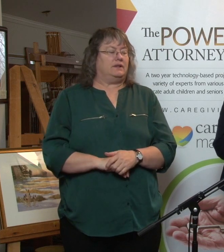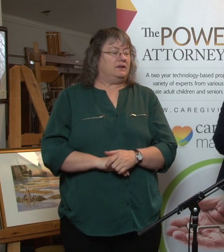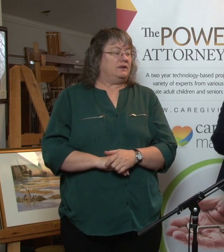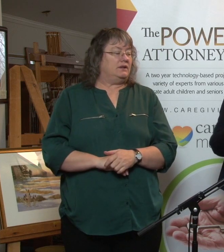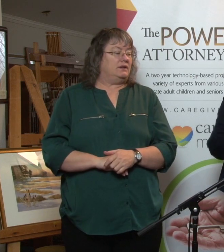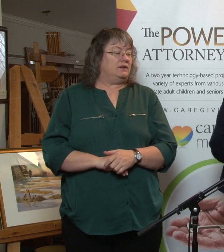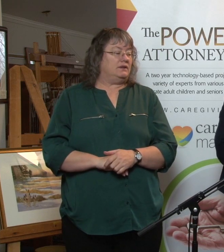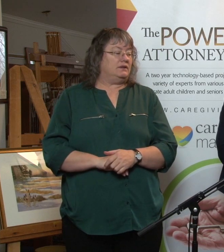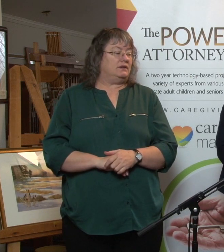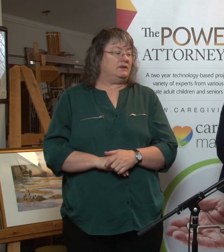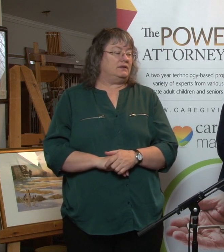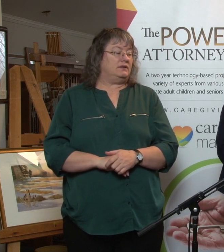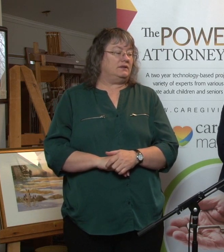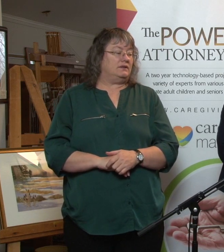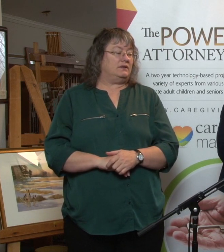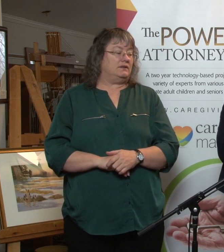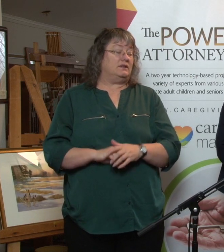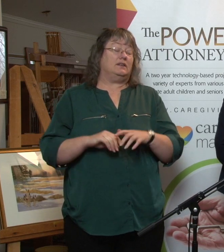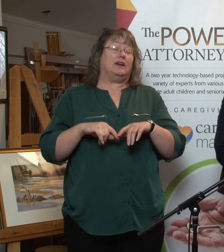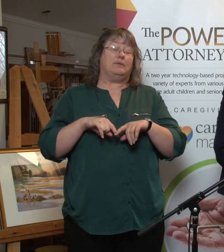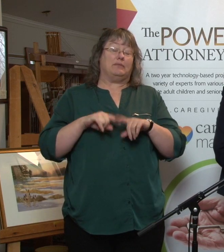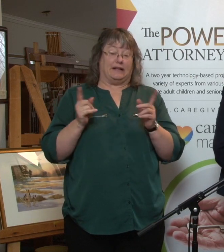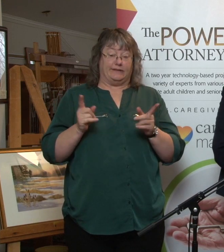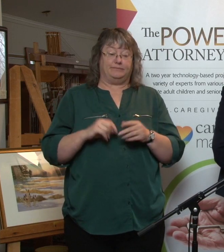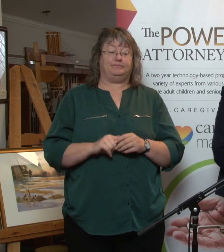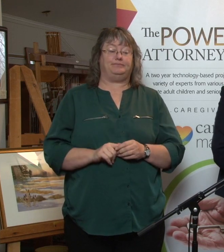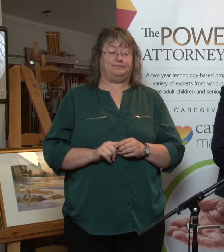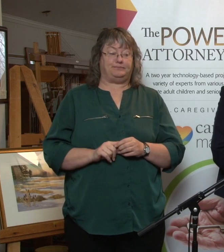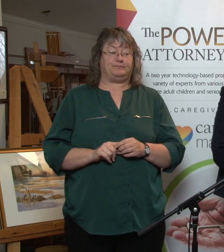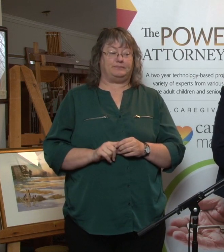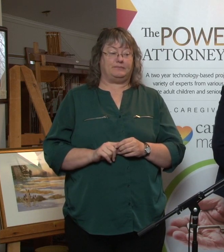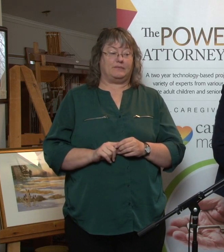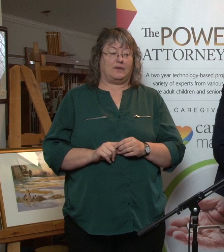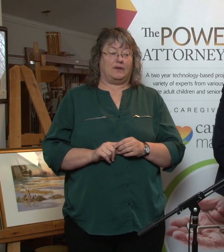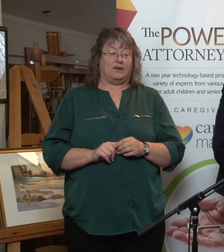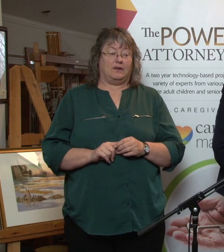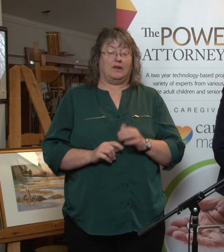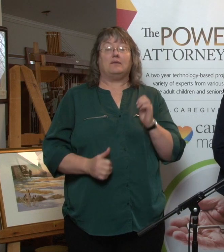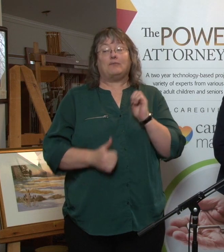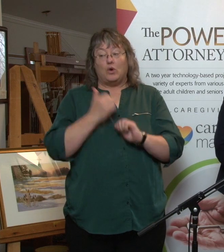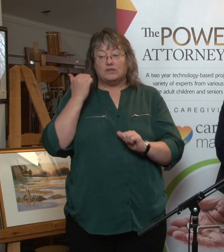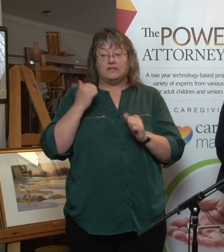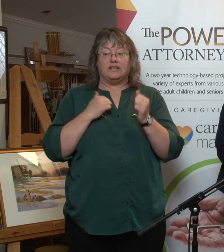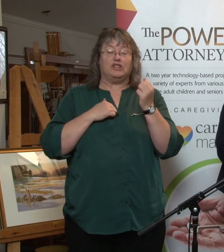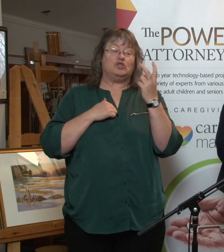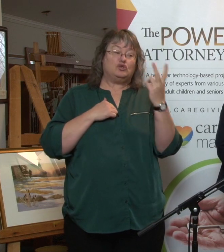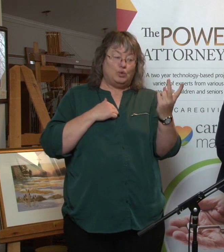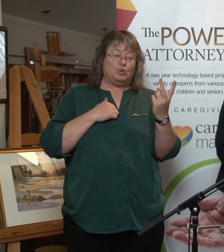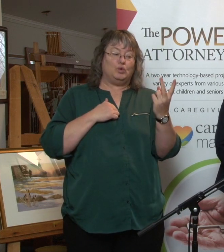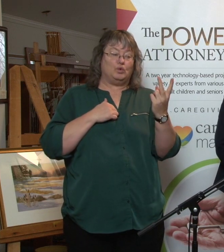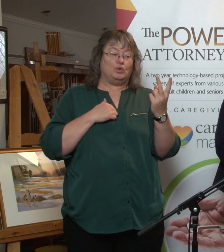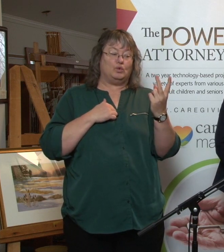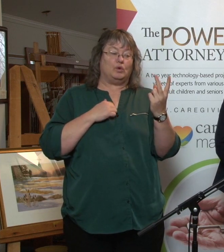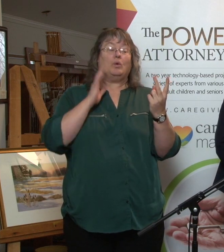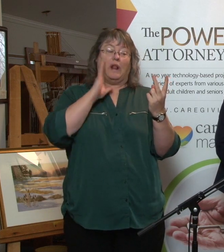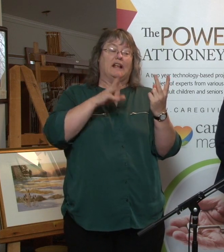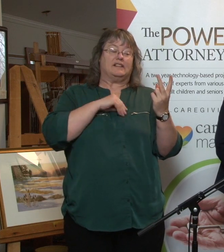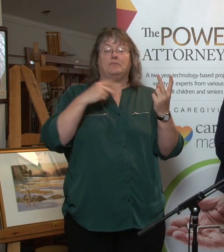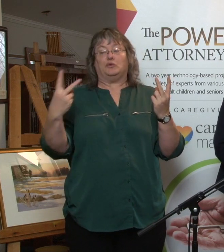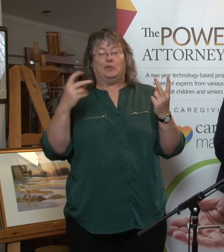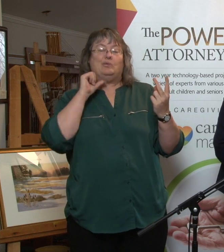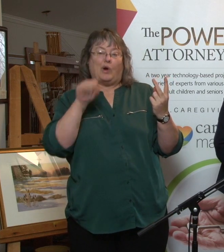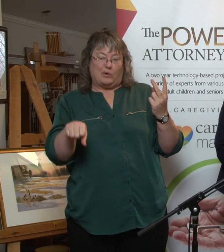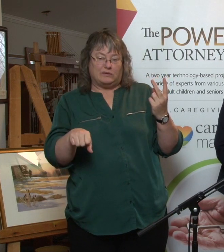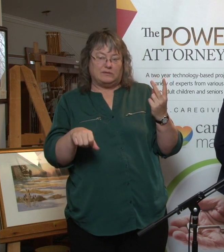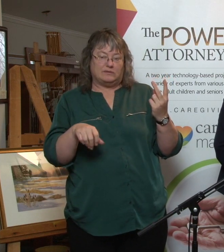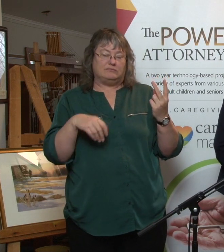But, I find that usually it's 2 children out of 4 that will take it. And